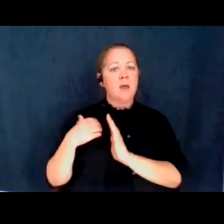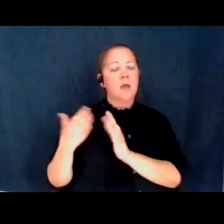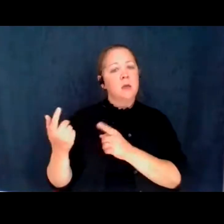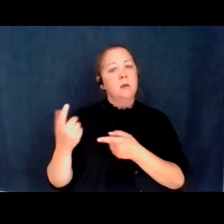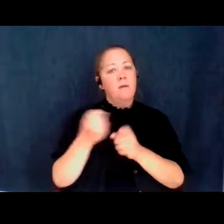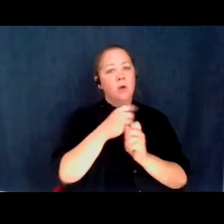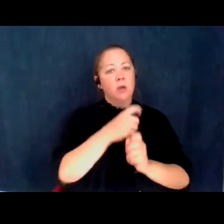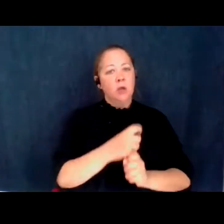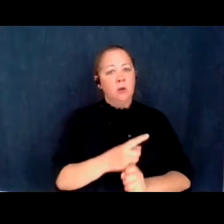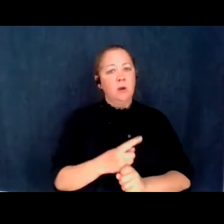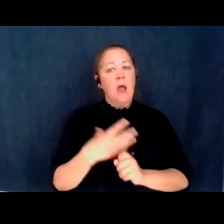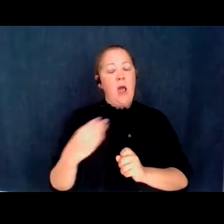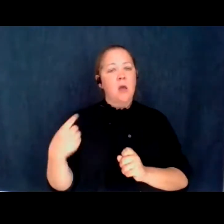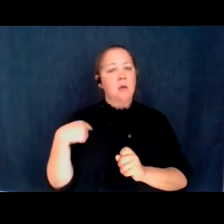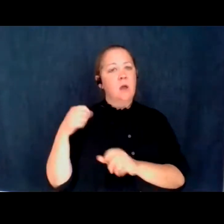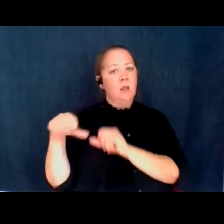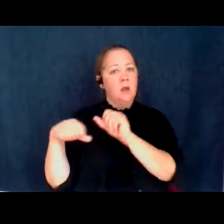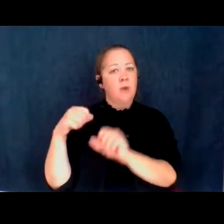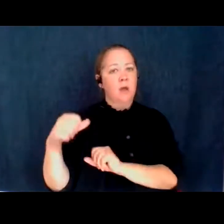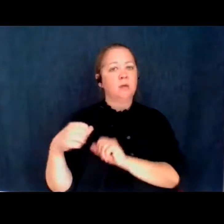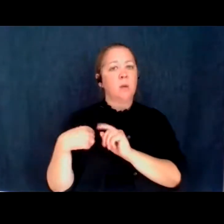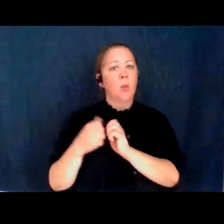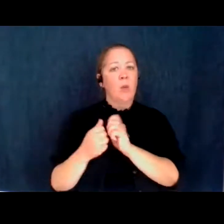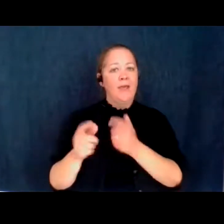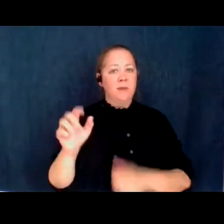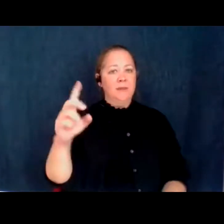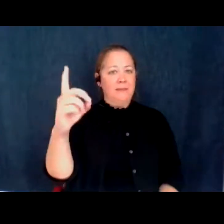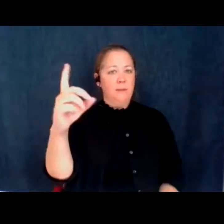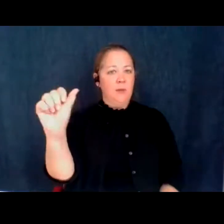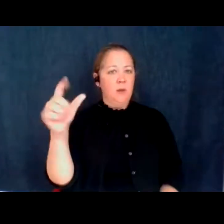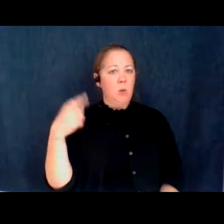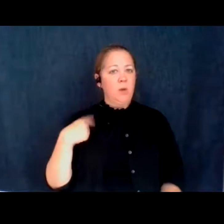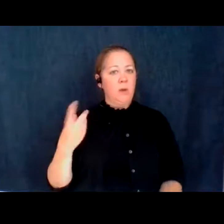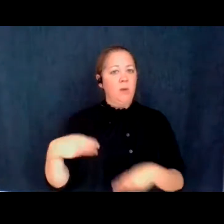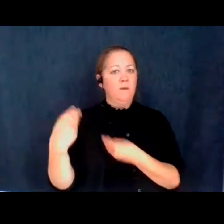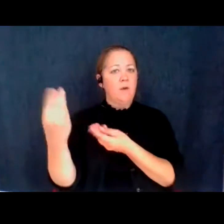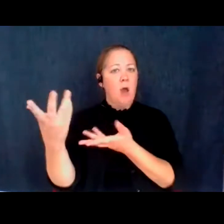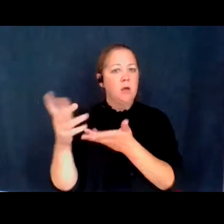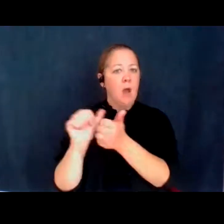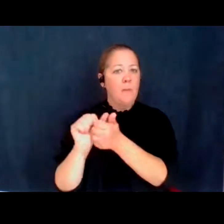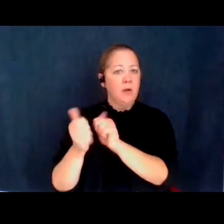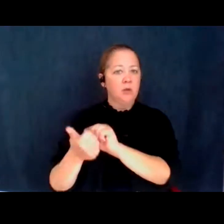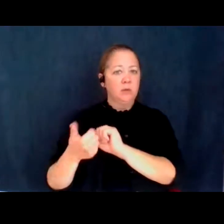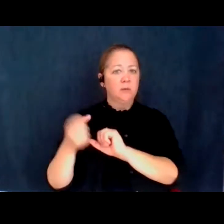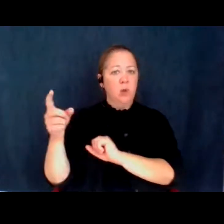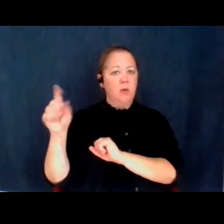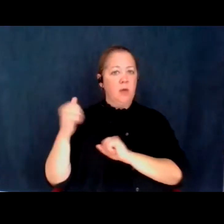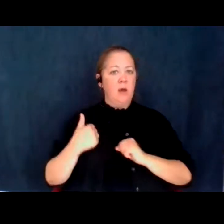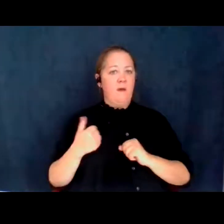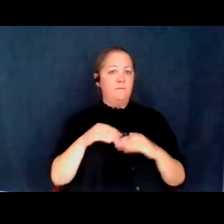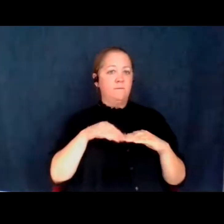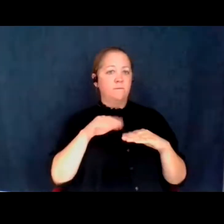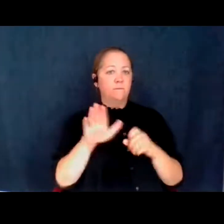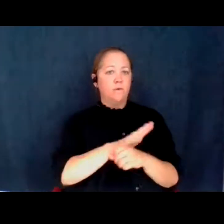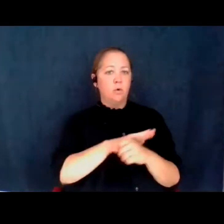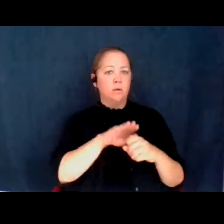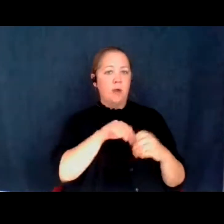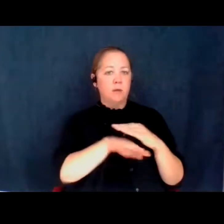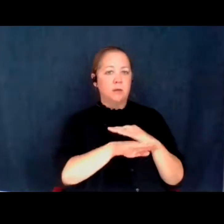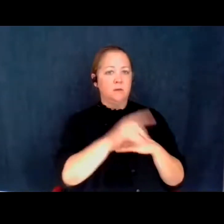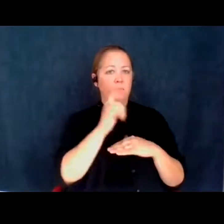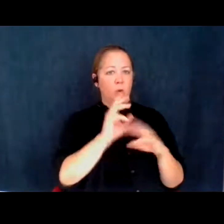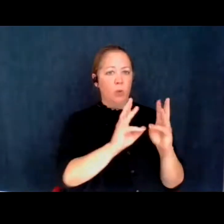with disabilities in this workshop. They receive accommodations so that they can have full access to the workshop. So that's track one,